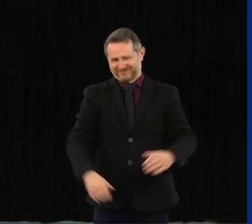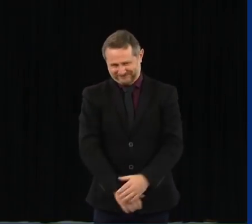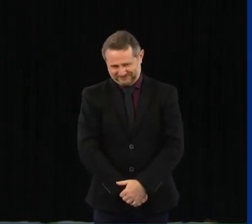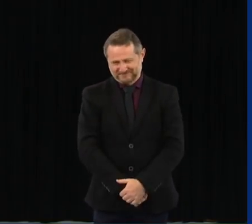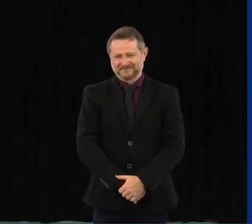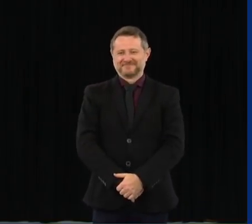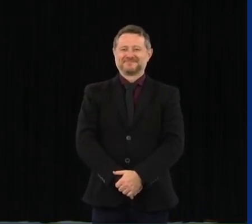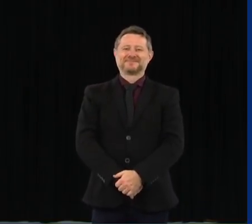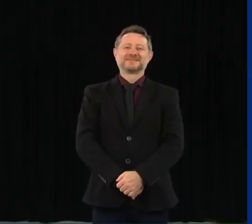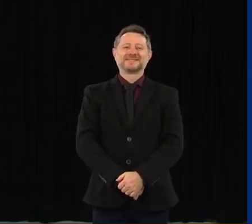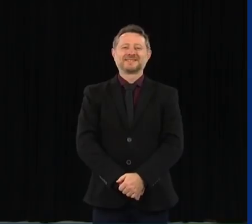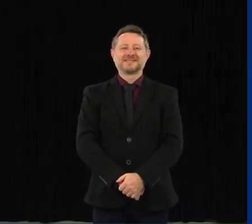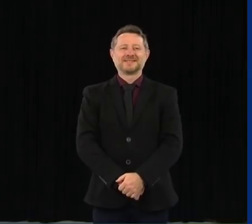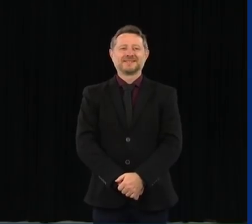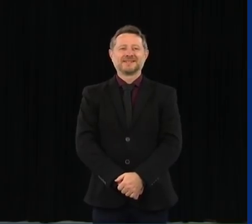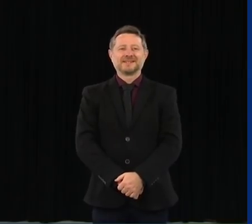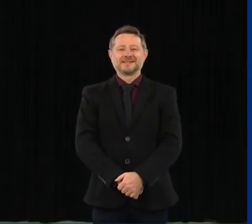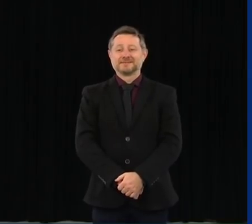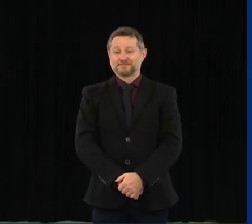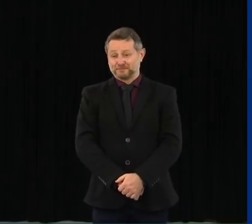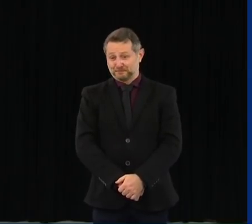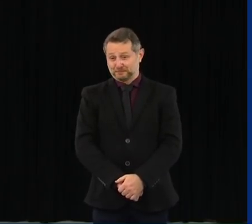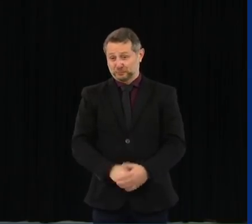you. New state seal.